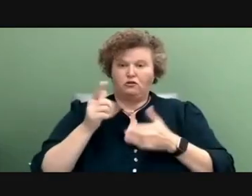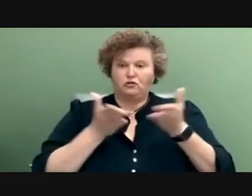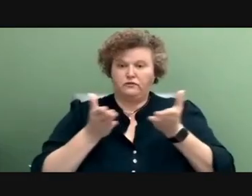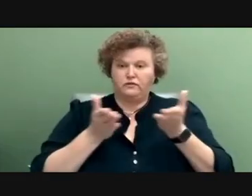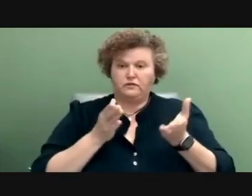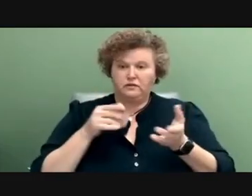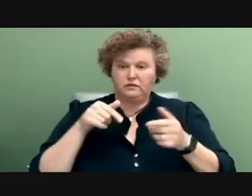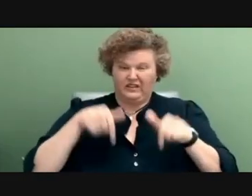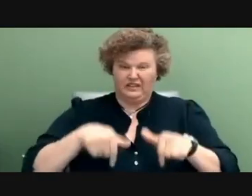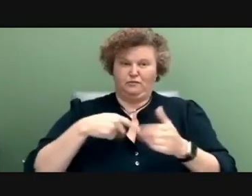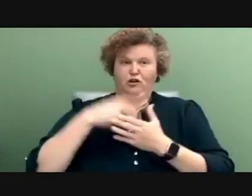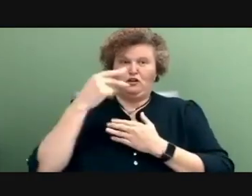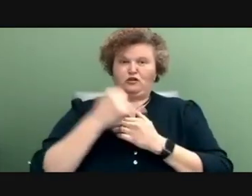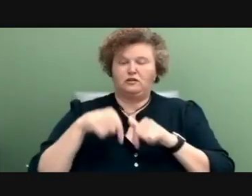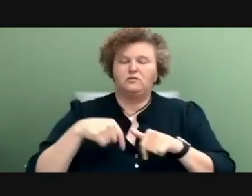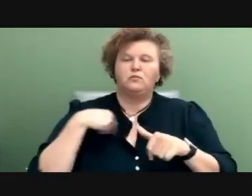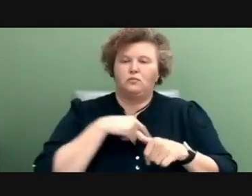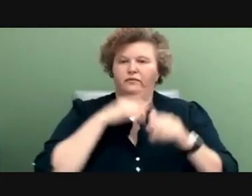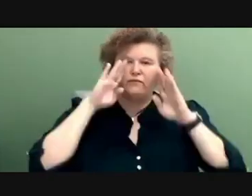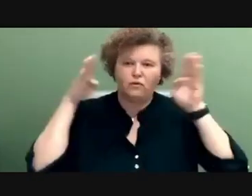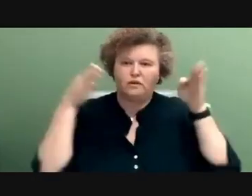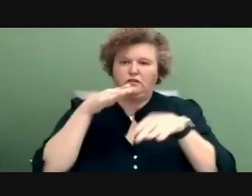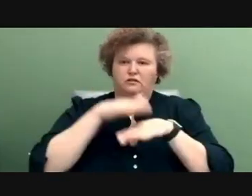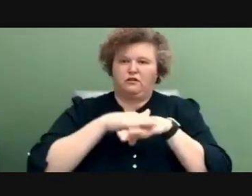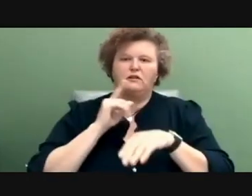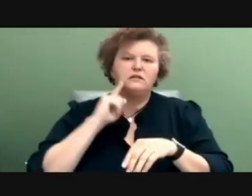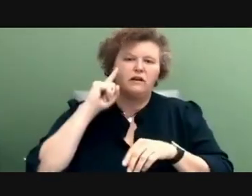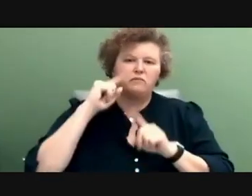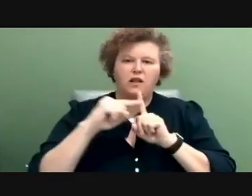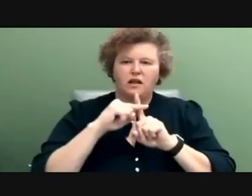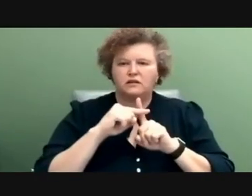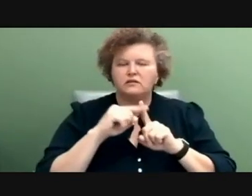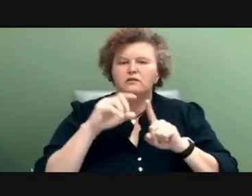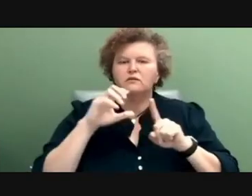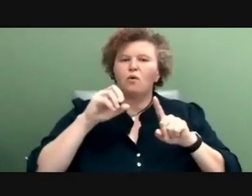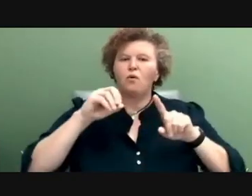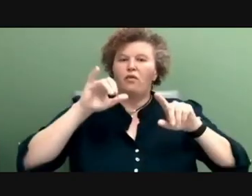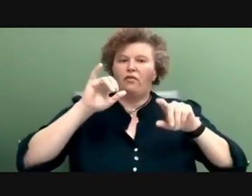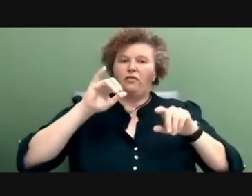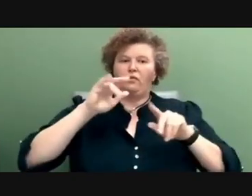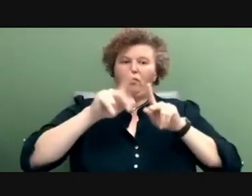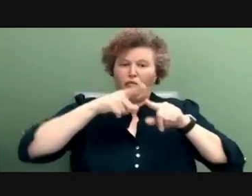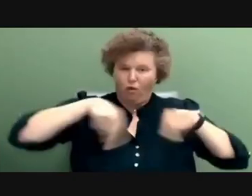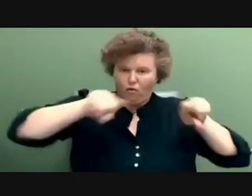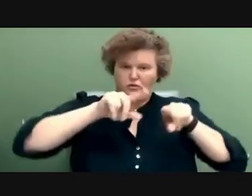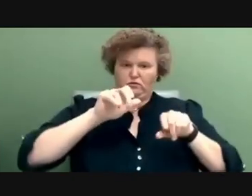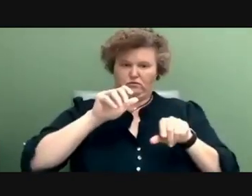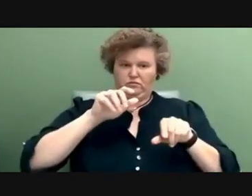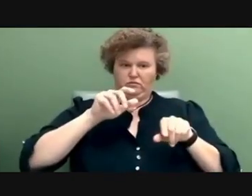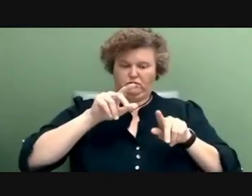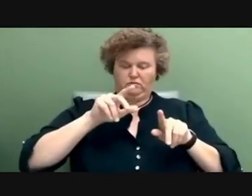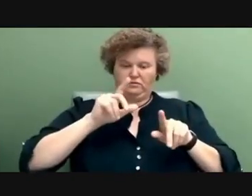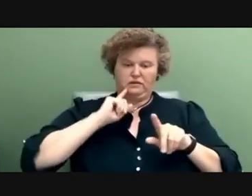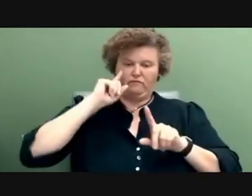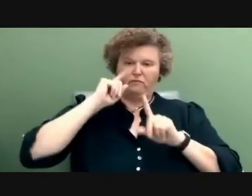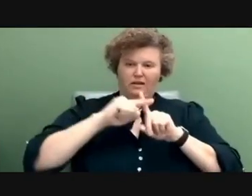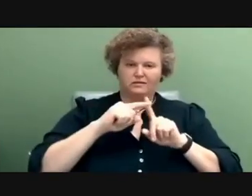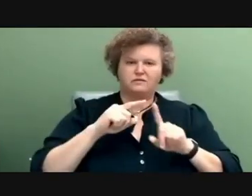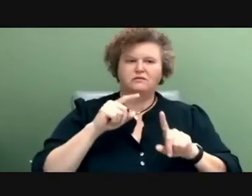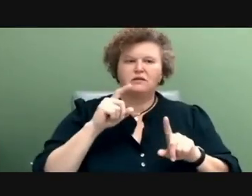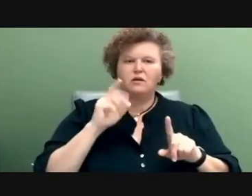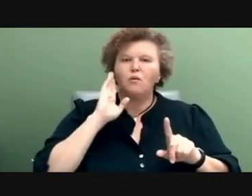this whole, as far as providing the services here with this project, is focused on deaf plus individuals. So those